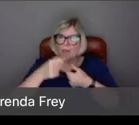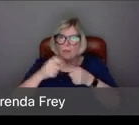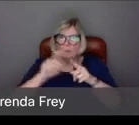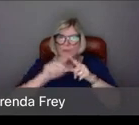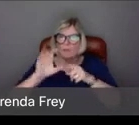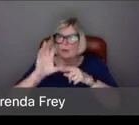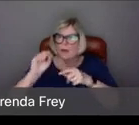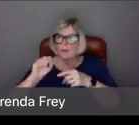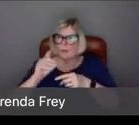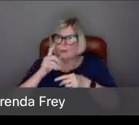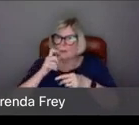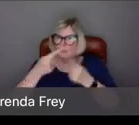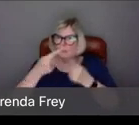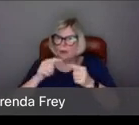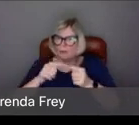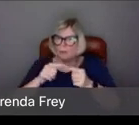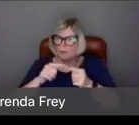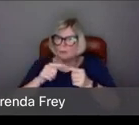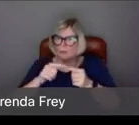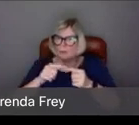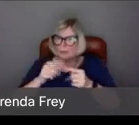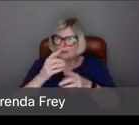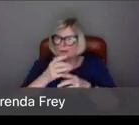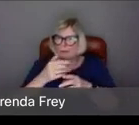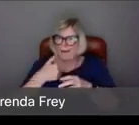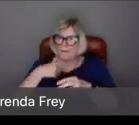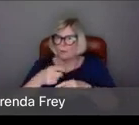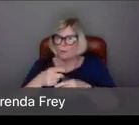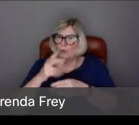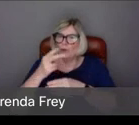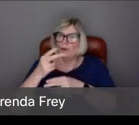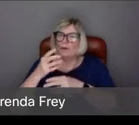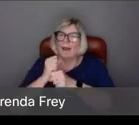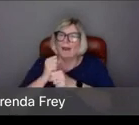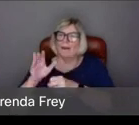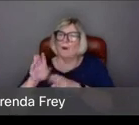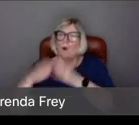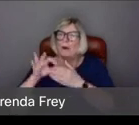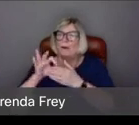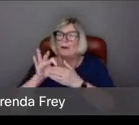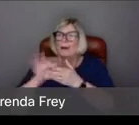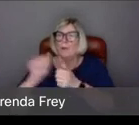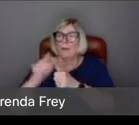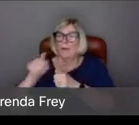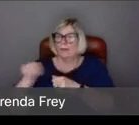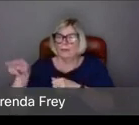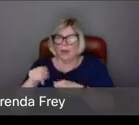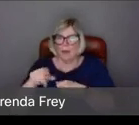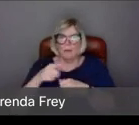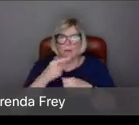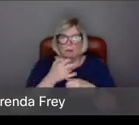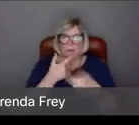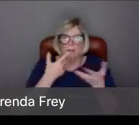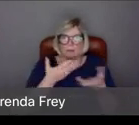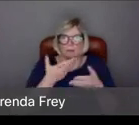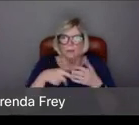offers, what's happened now is you're becoming a big risk because the lender has no idea. What are you going to do with all that? You don't have any track record